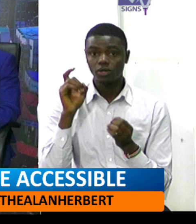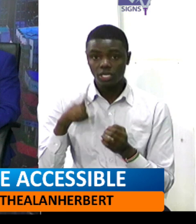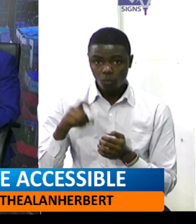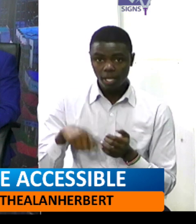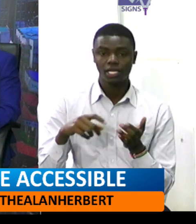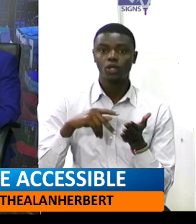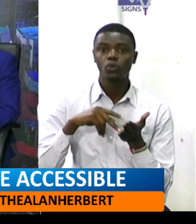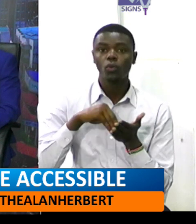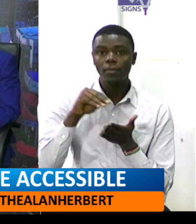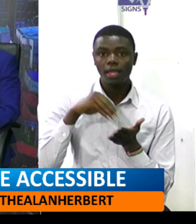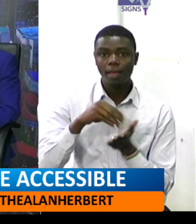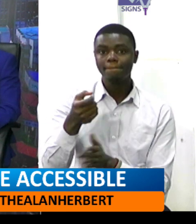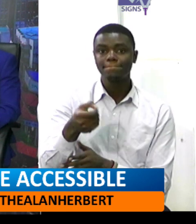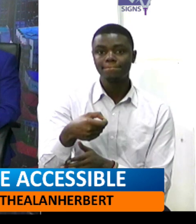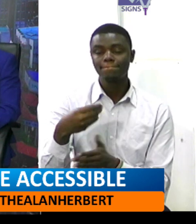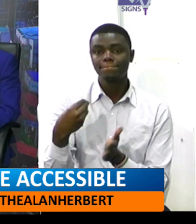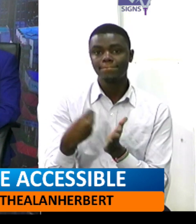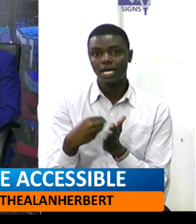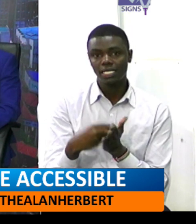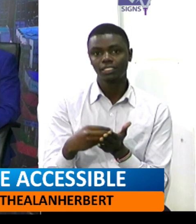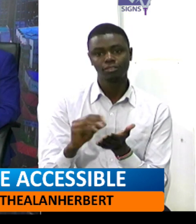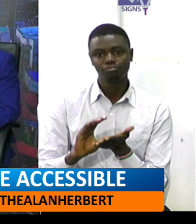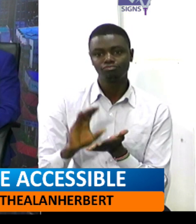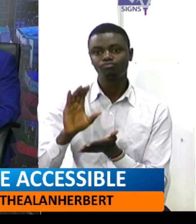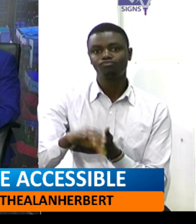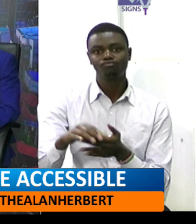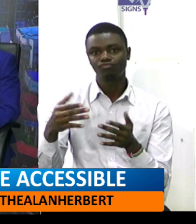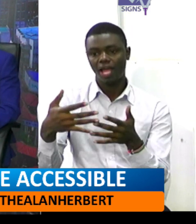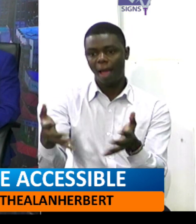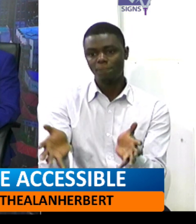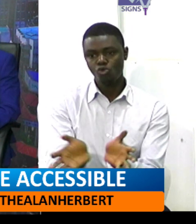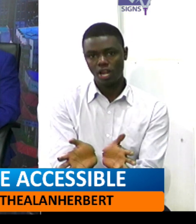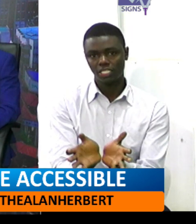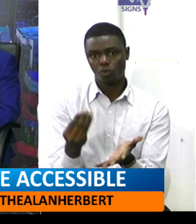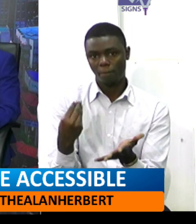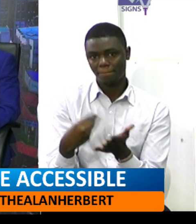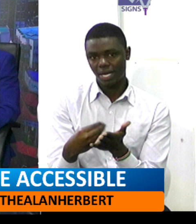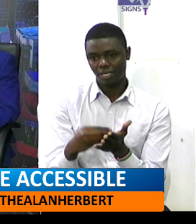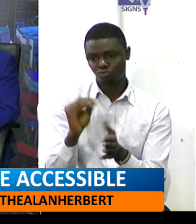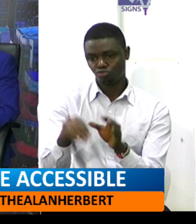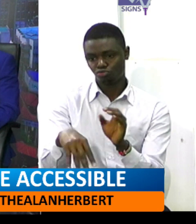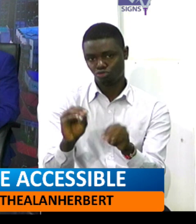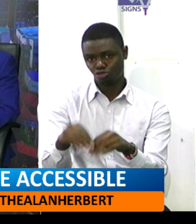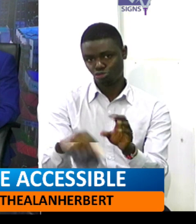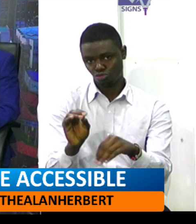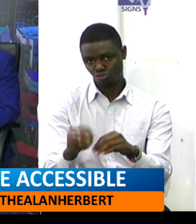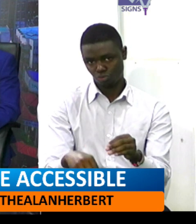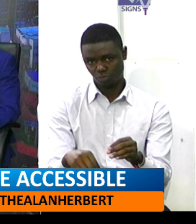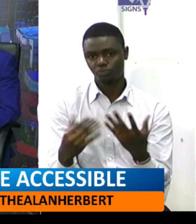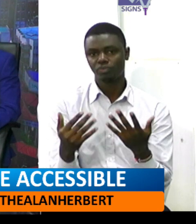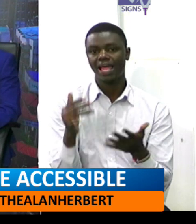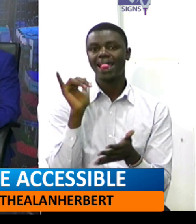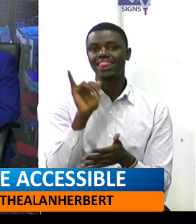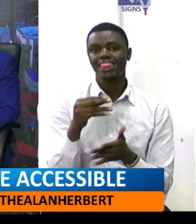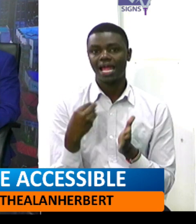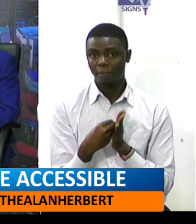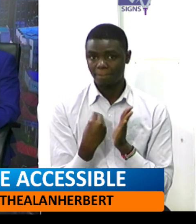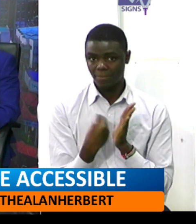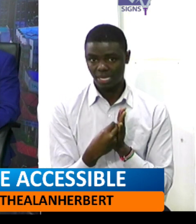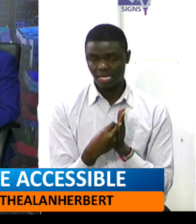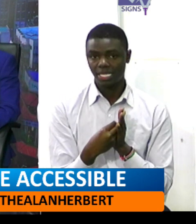money that goes into a pool, and that's what we call premium. Typically, that amount